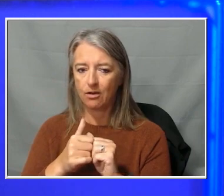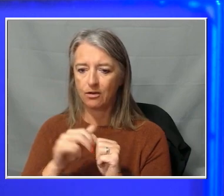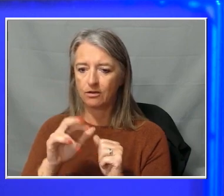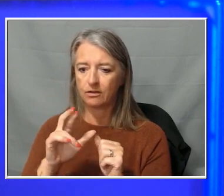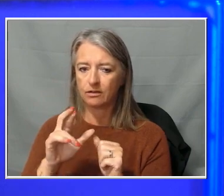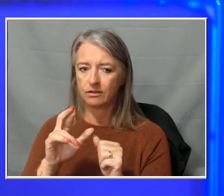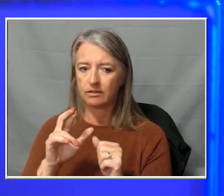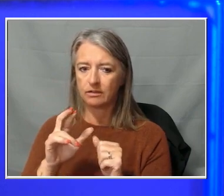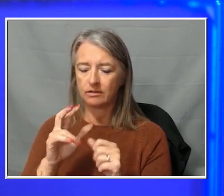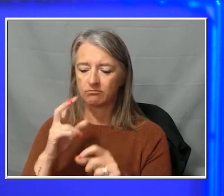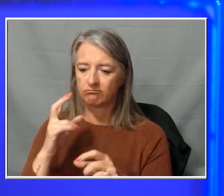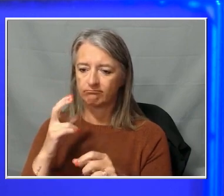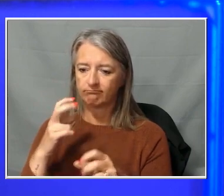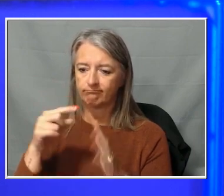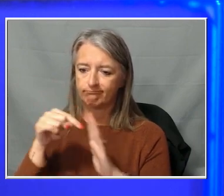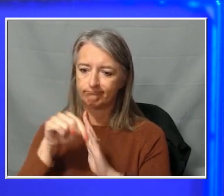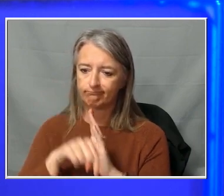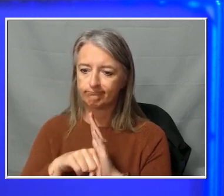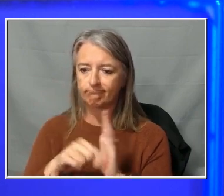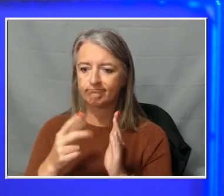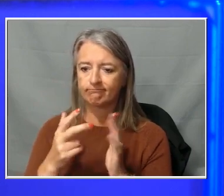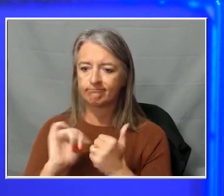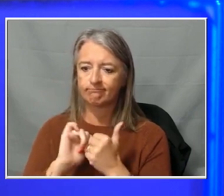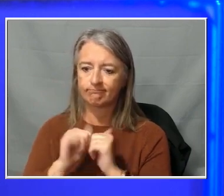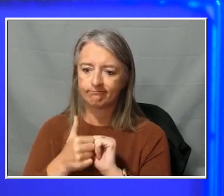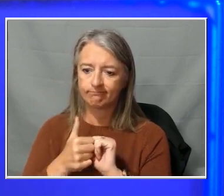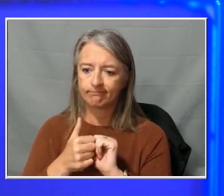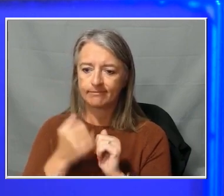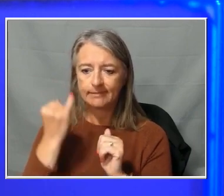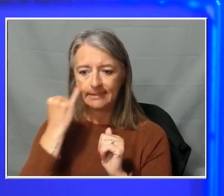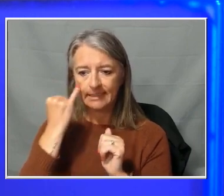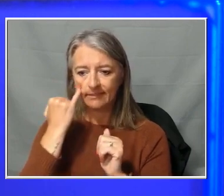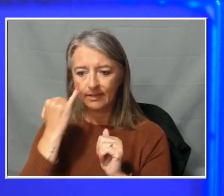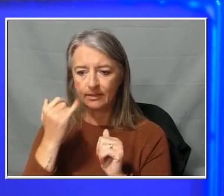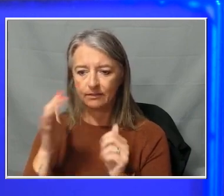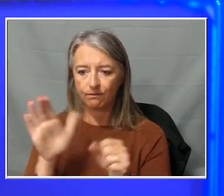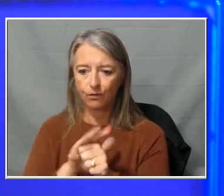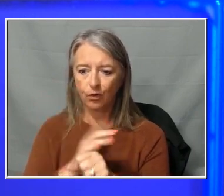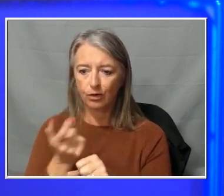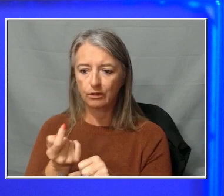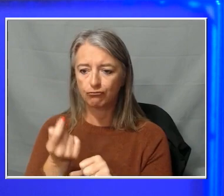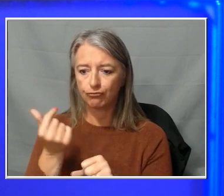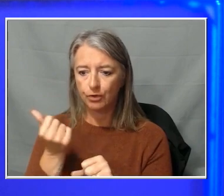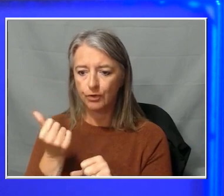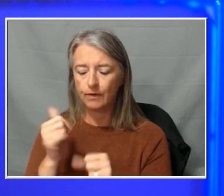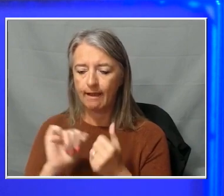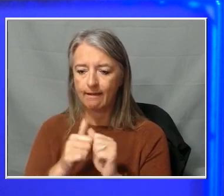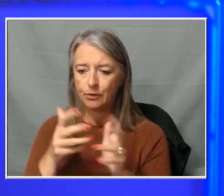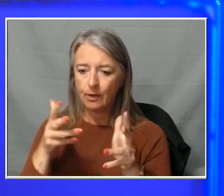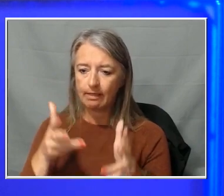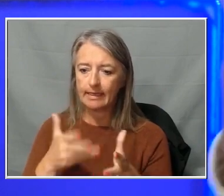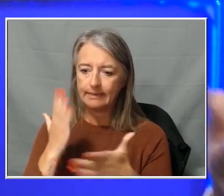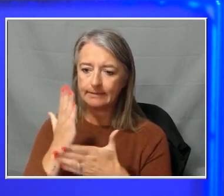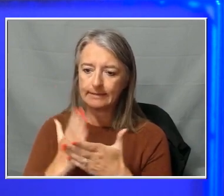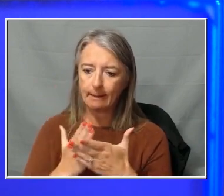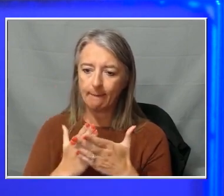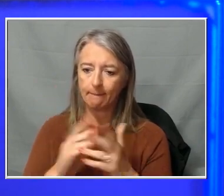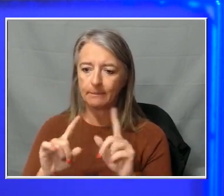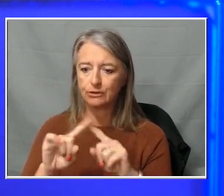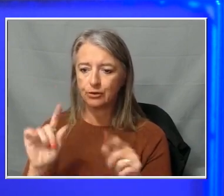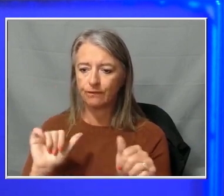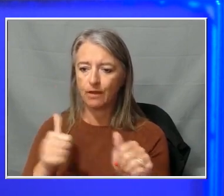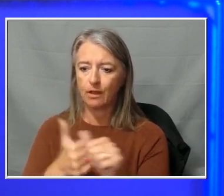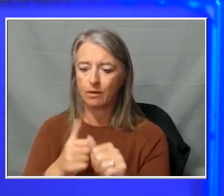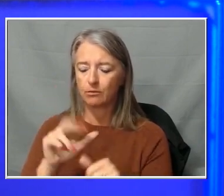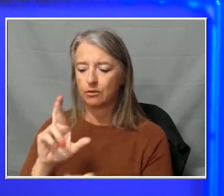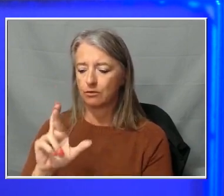had used, is going to determine if I can get it all or have to leave some behind and then do follow-up radiation